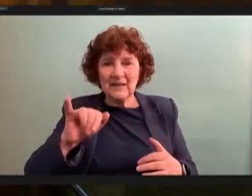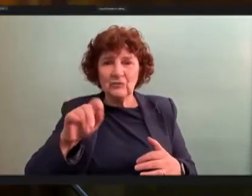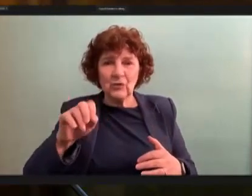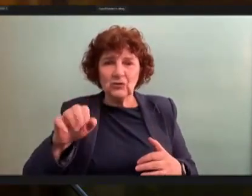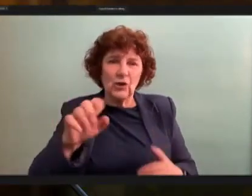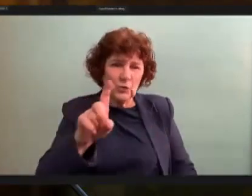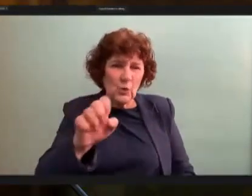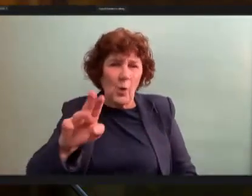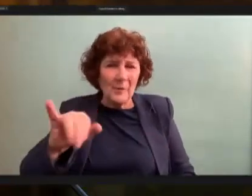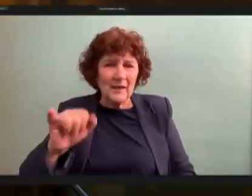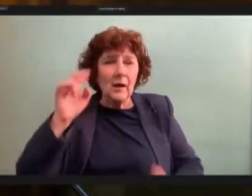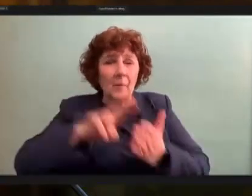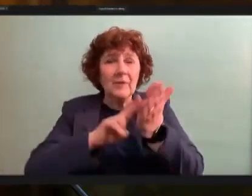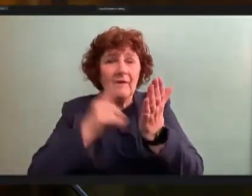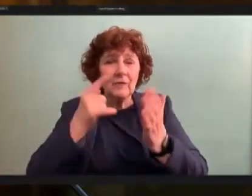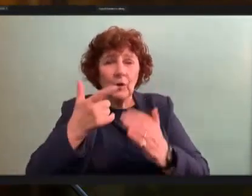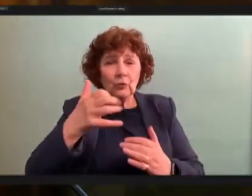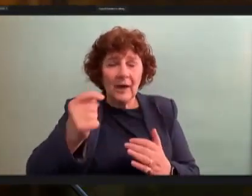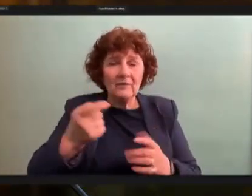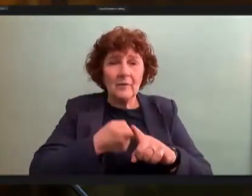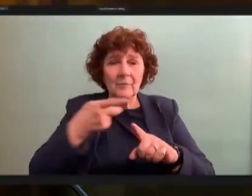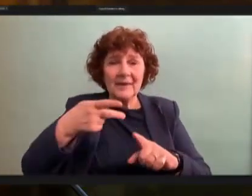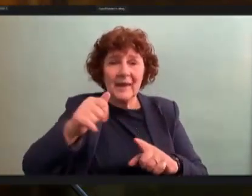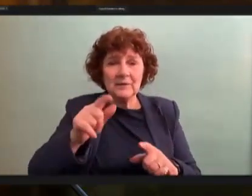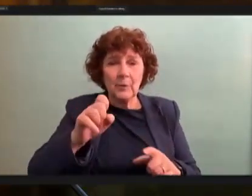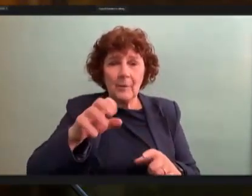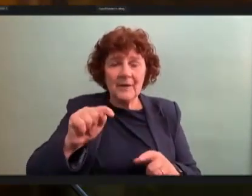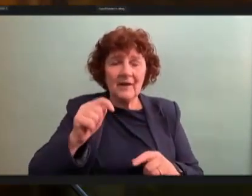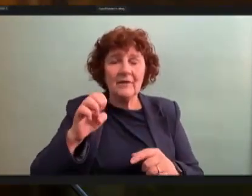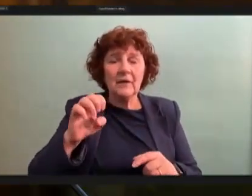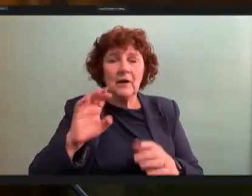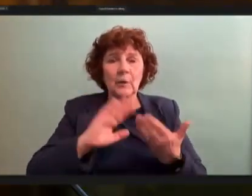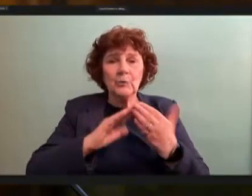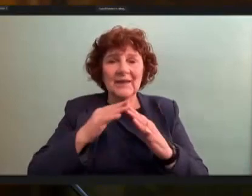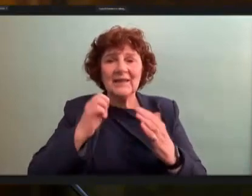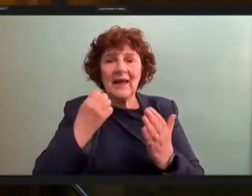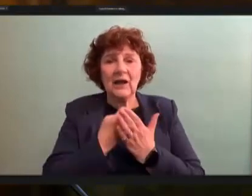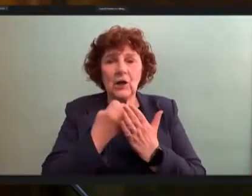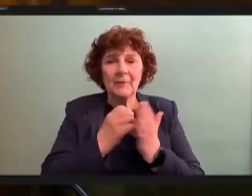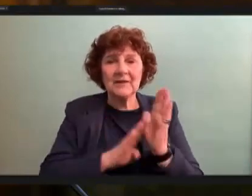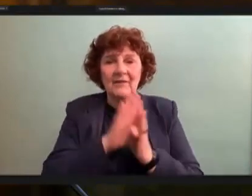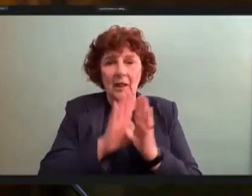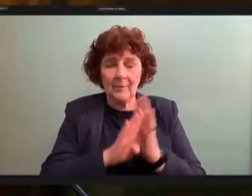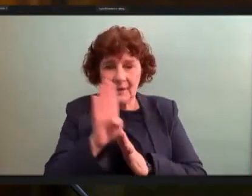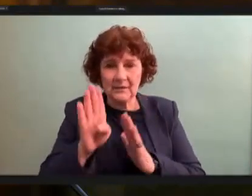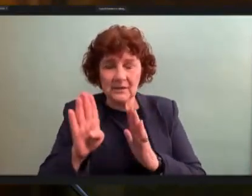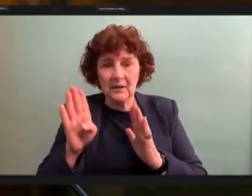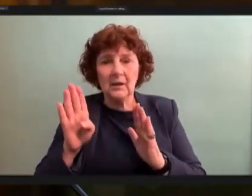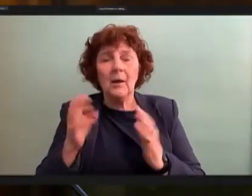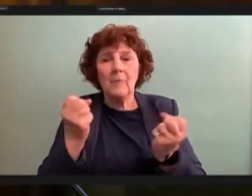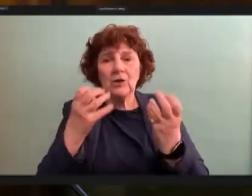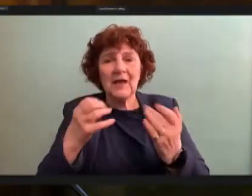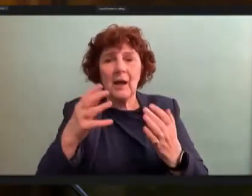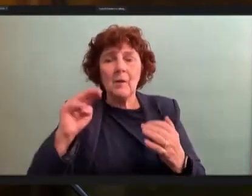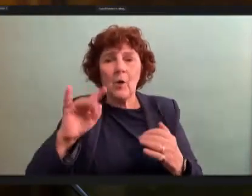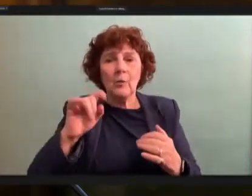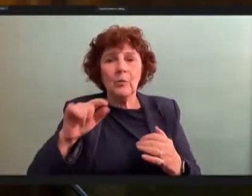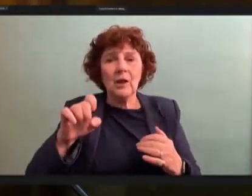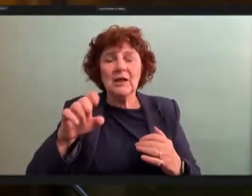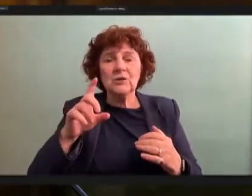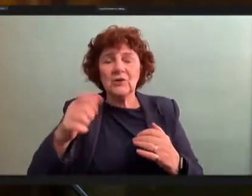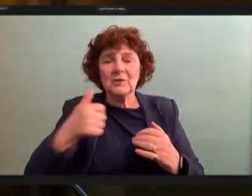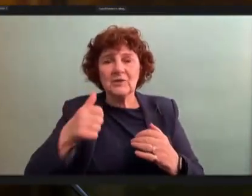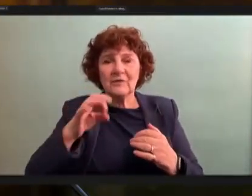for a grant from the Pennsylvania Department of Community and Economic Development's Multimodal Transportation Fund for the Second Avenue Connector